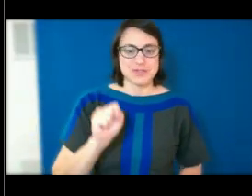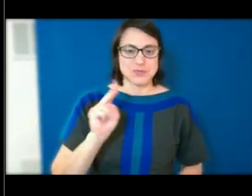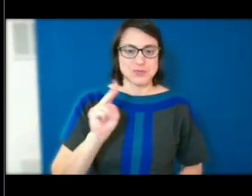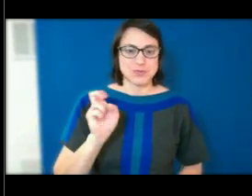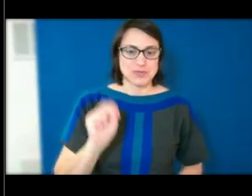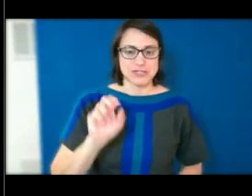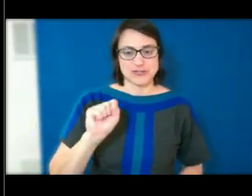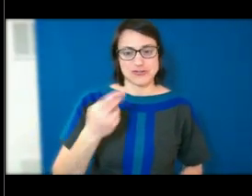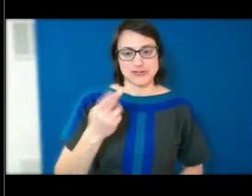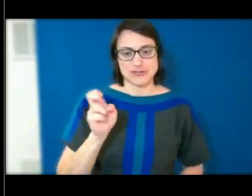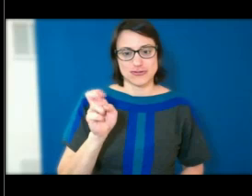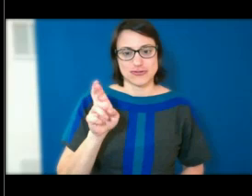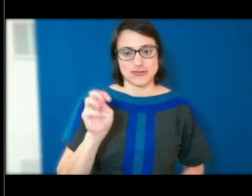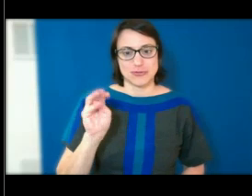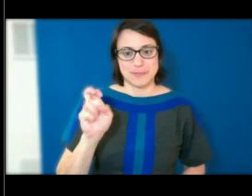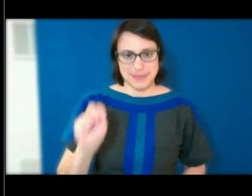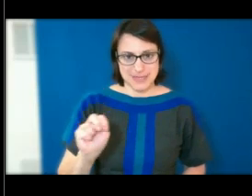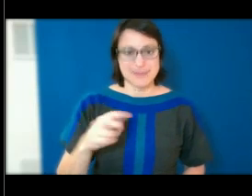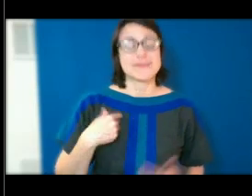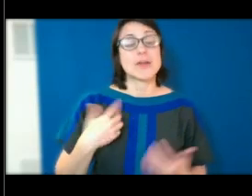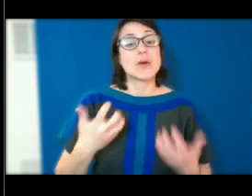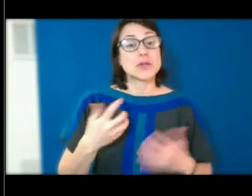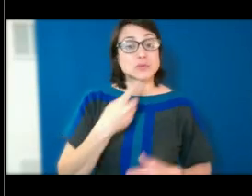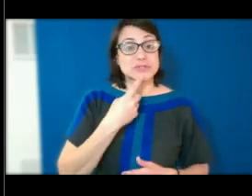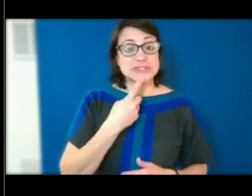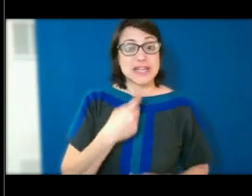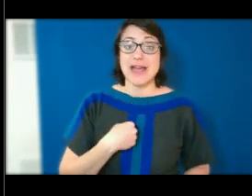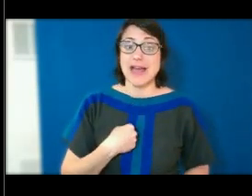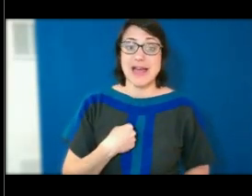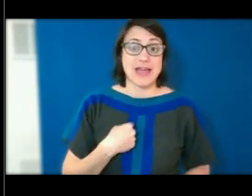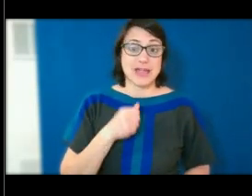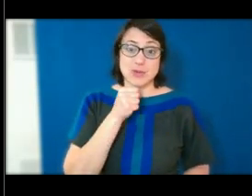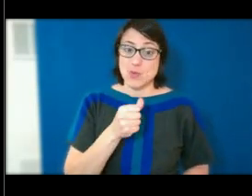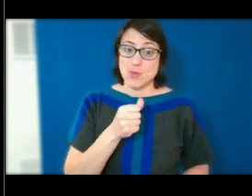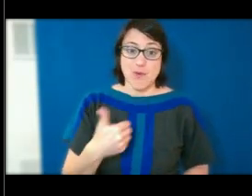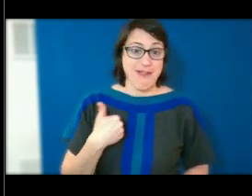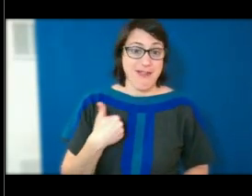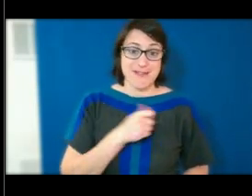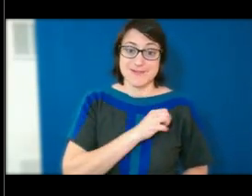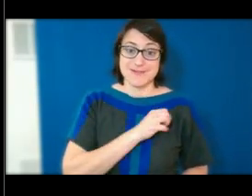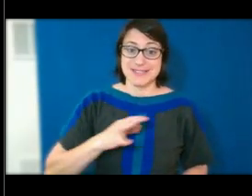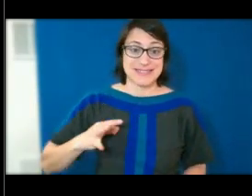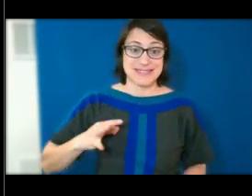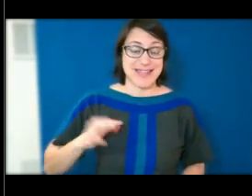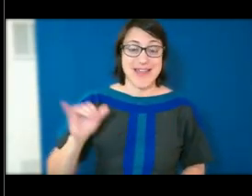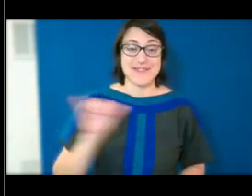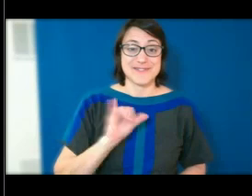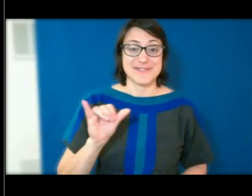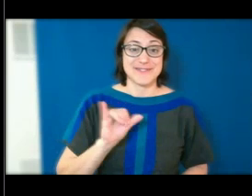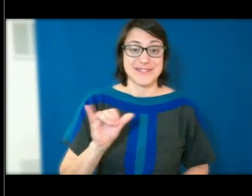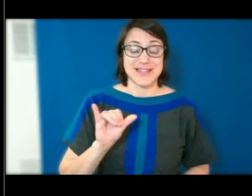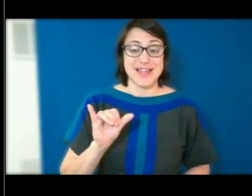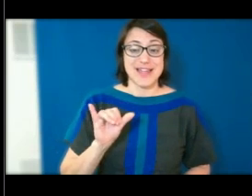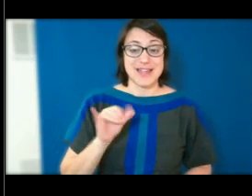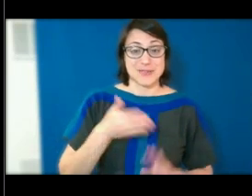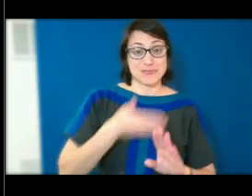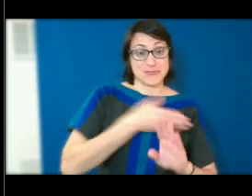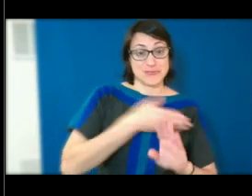I just want to start out by saying I do not have a staff like the predecessors that you just heard from